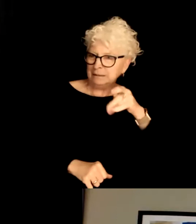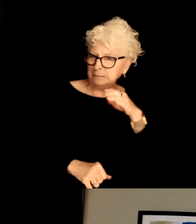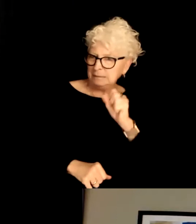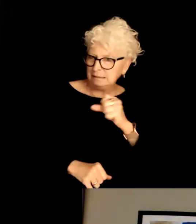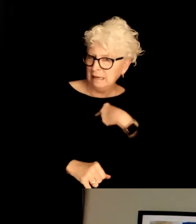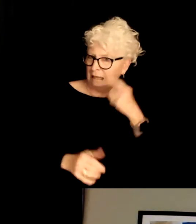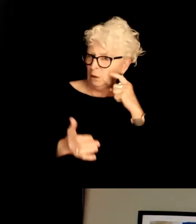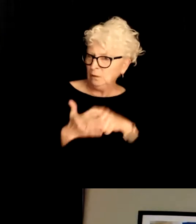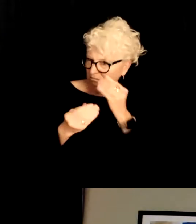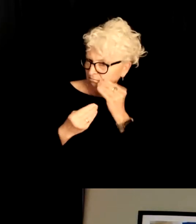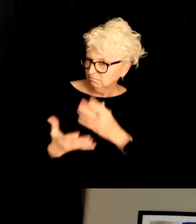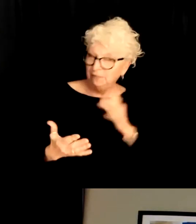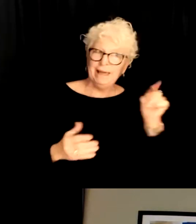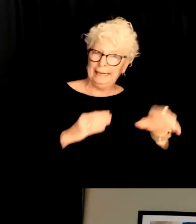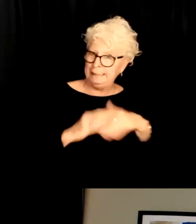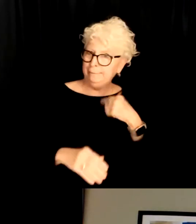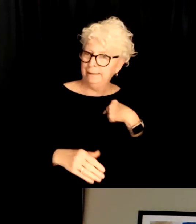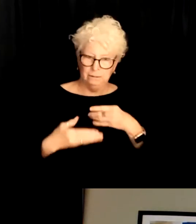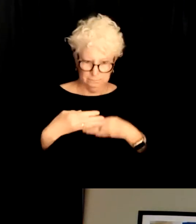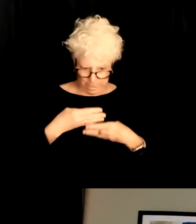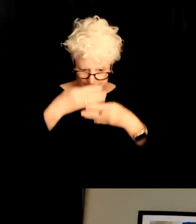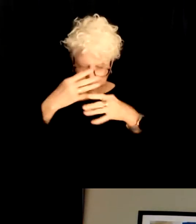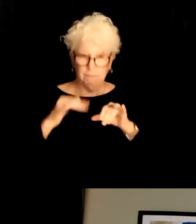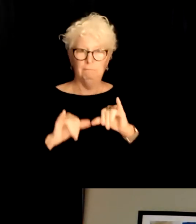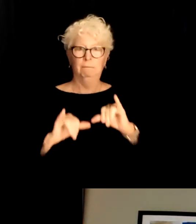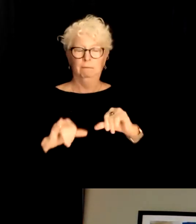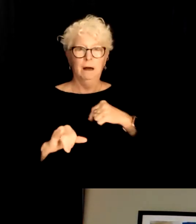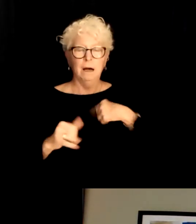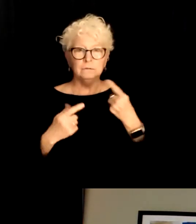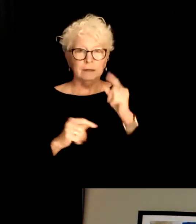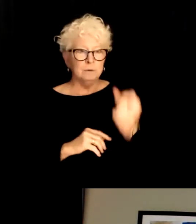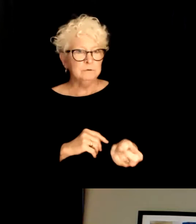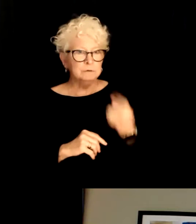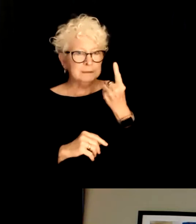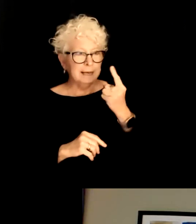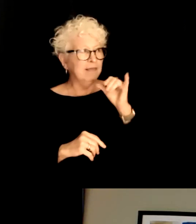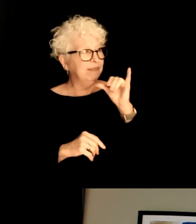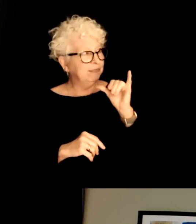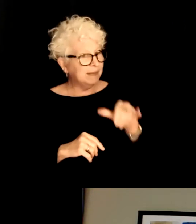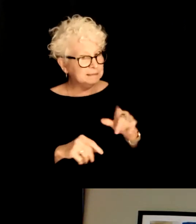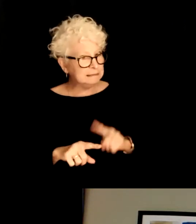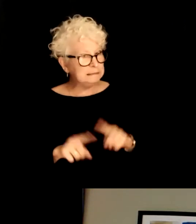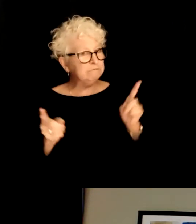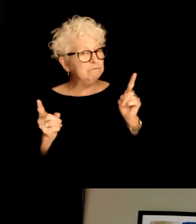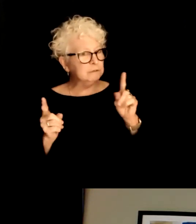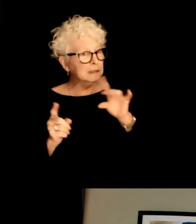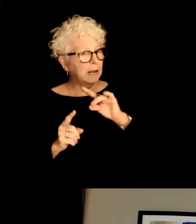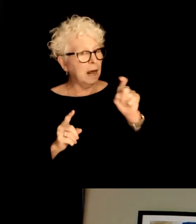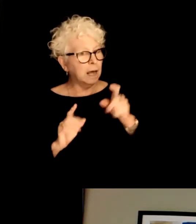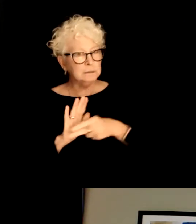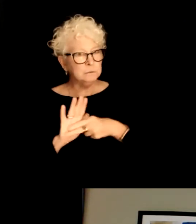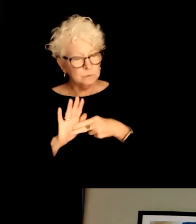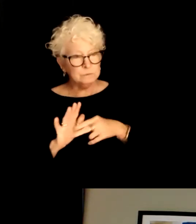me. And I think ever since then, I've been on a journey to try to understand what are the things that might make people